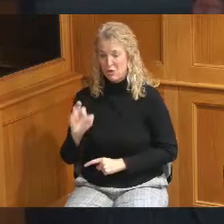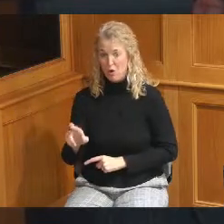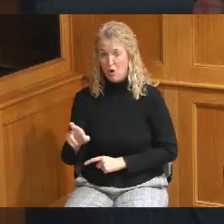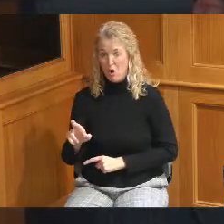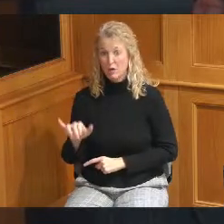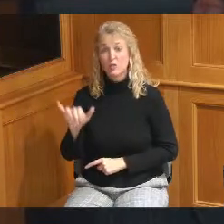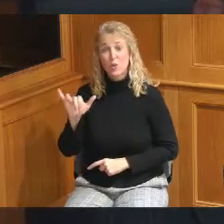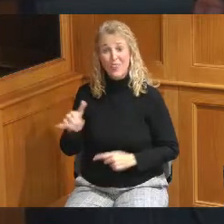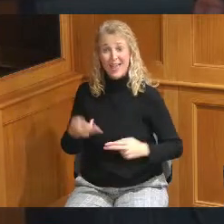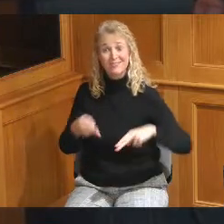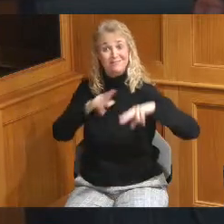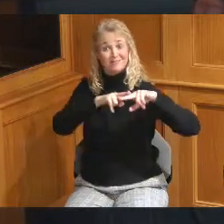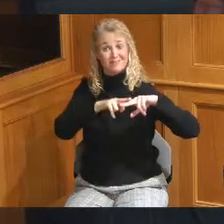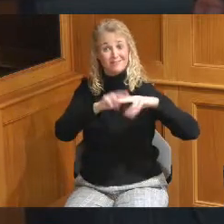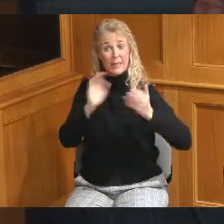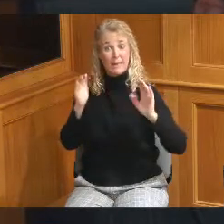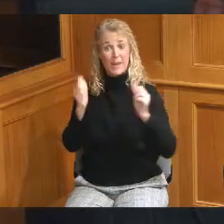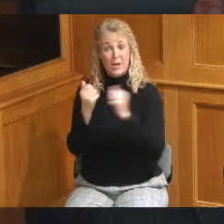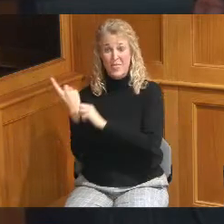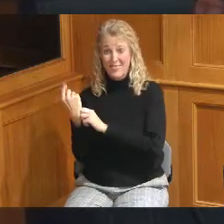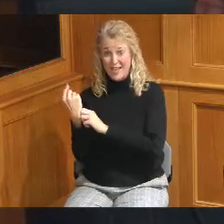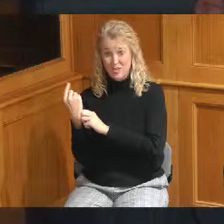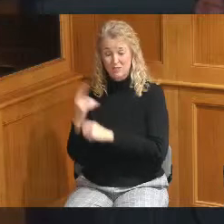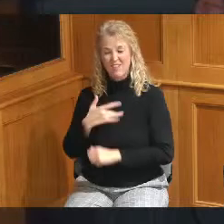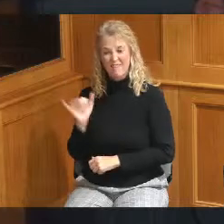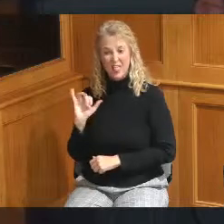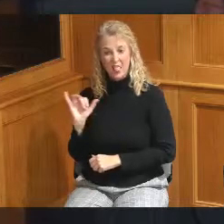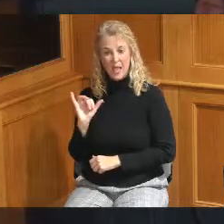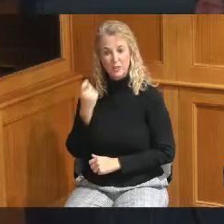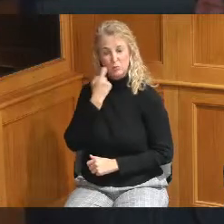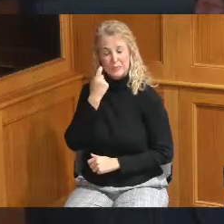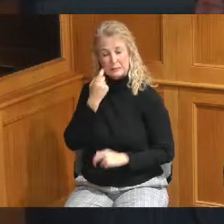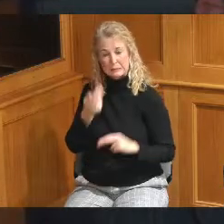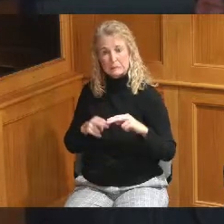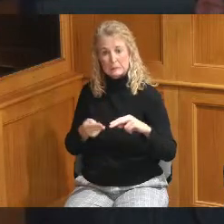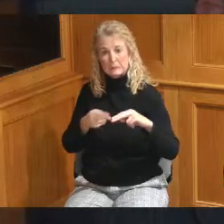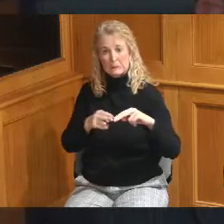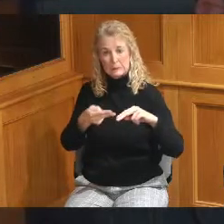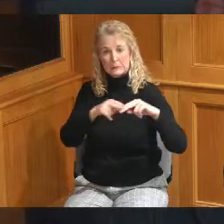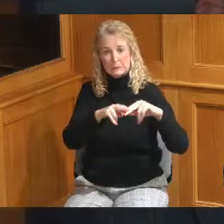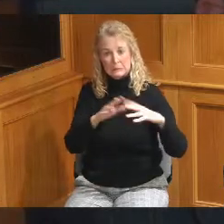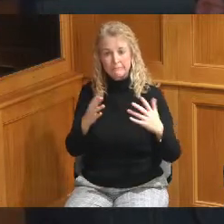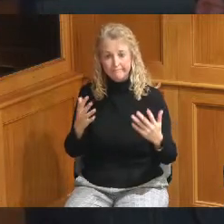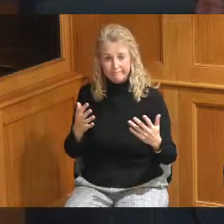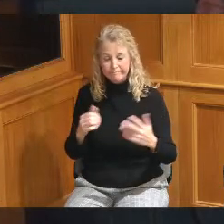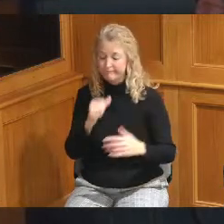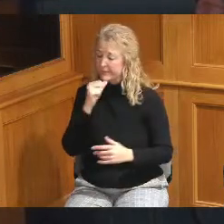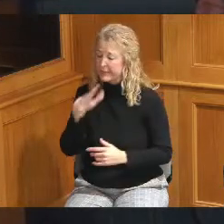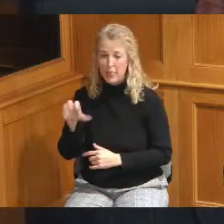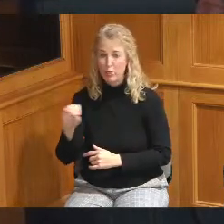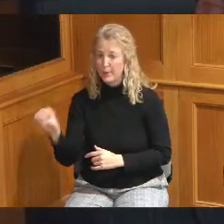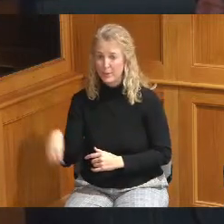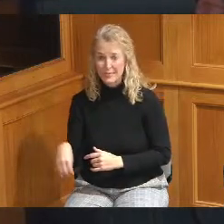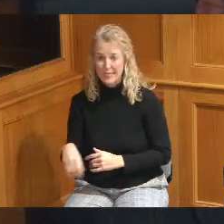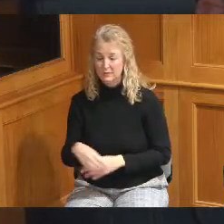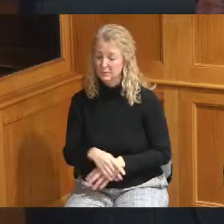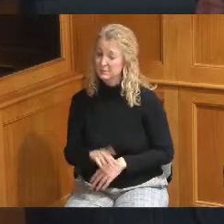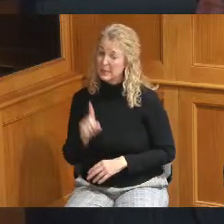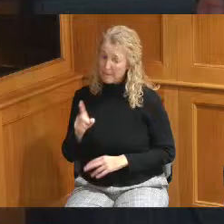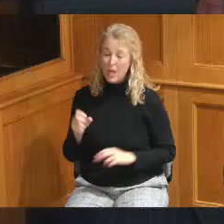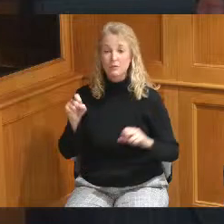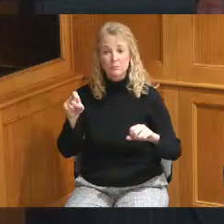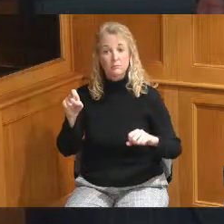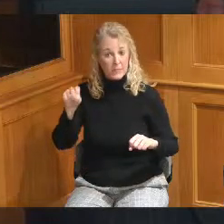is an increase from last year. It's been going up the last few years. It's not been 30%, but it has gone